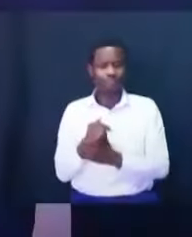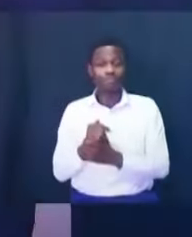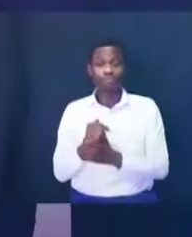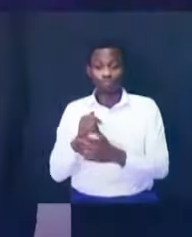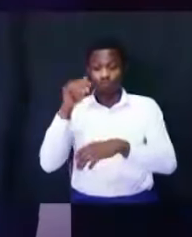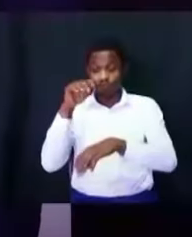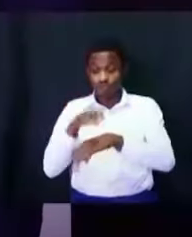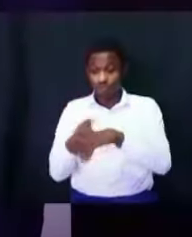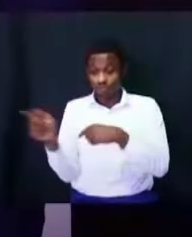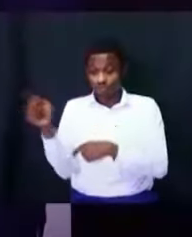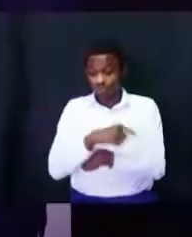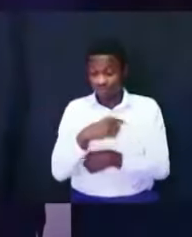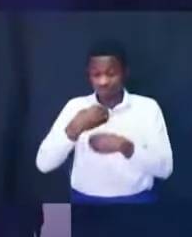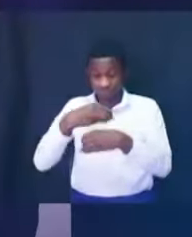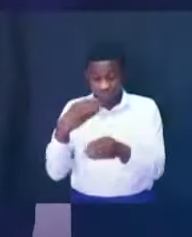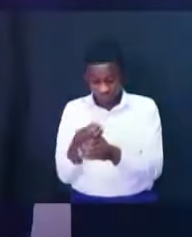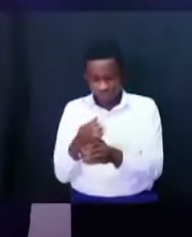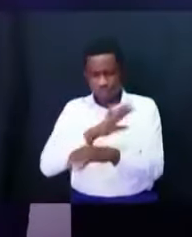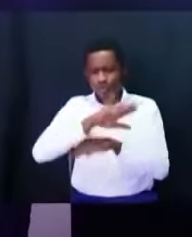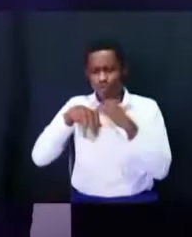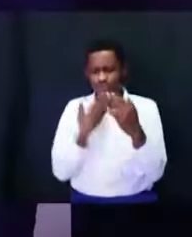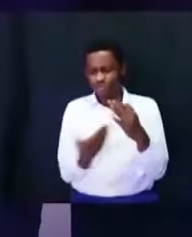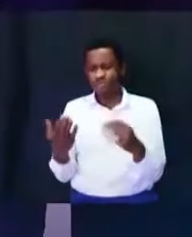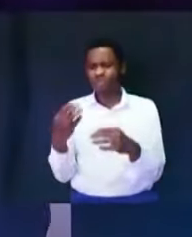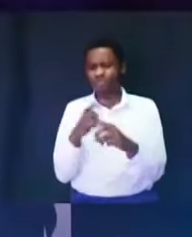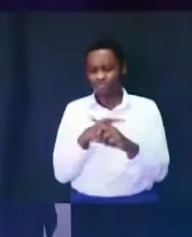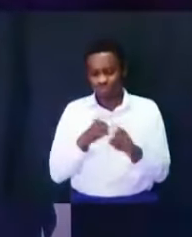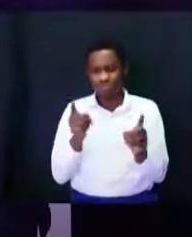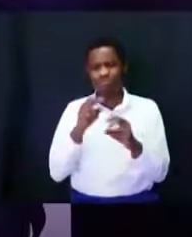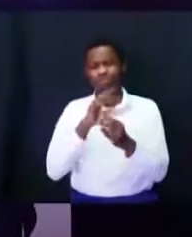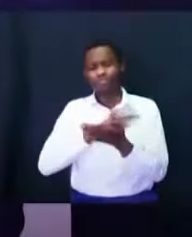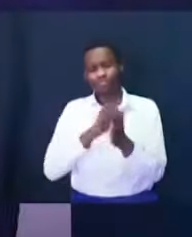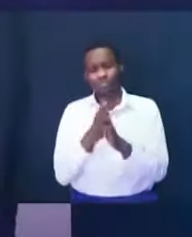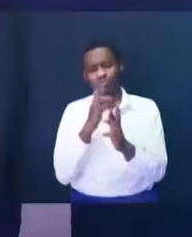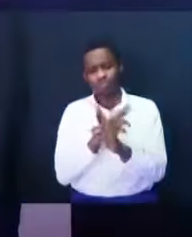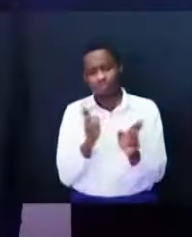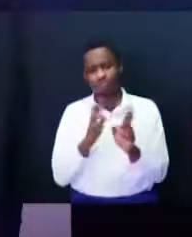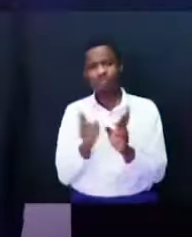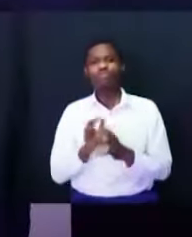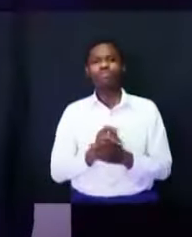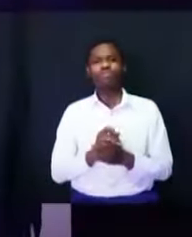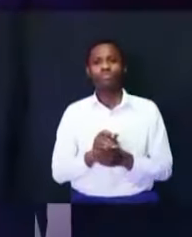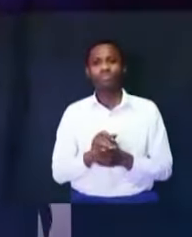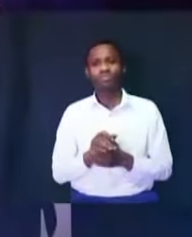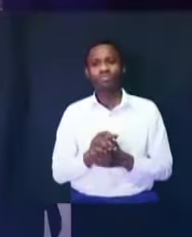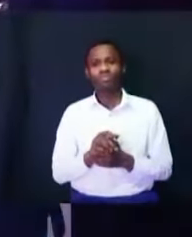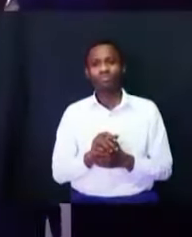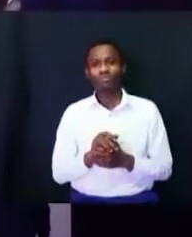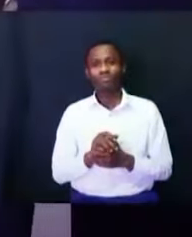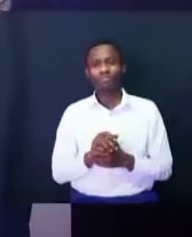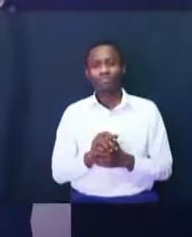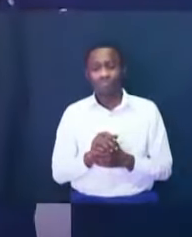on the day you were created they were prepared special person who was created and God prepared